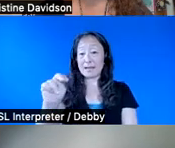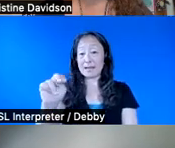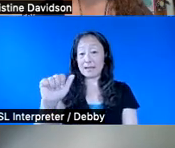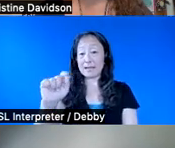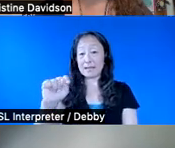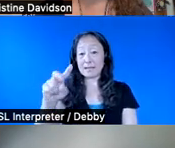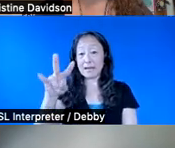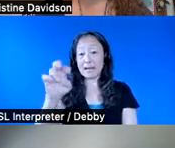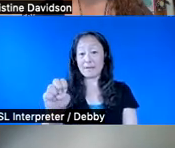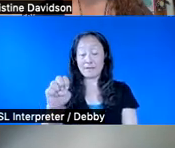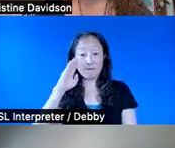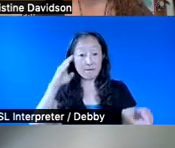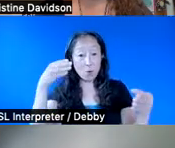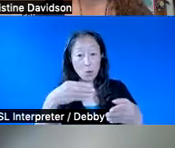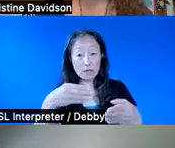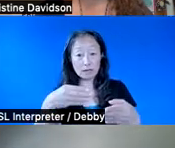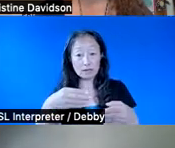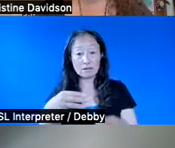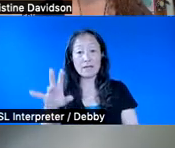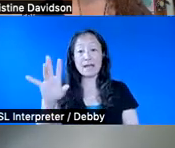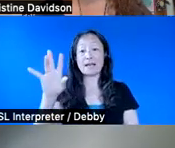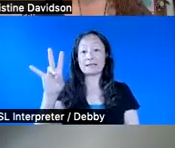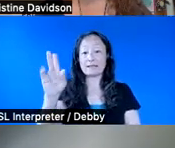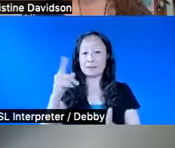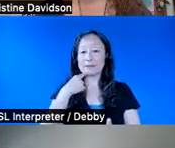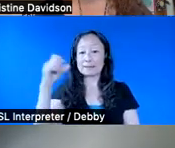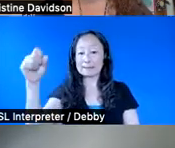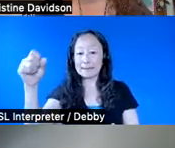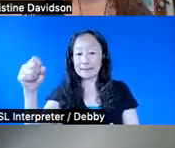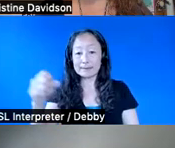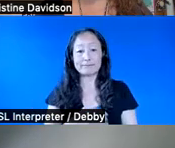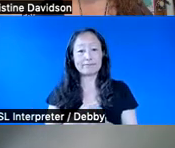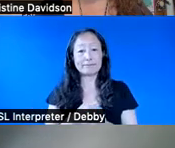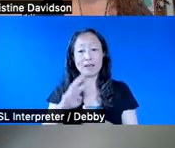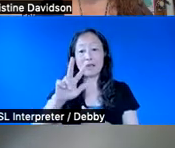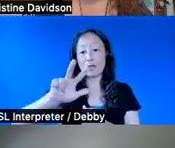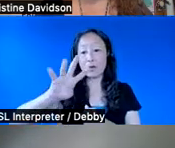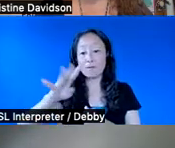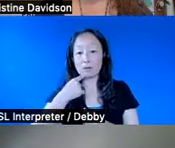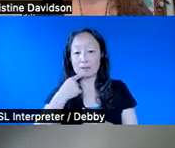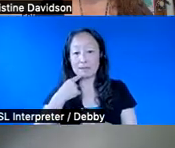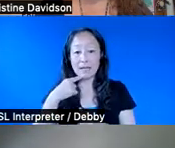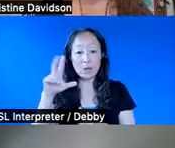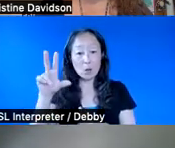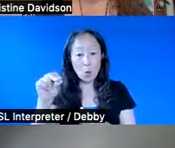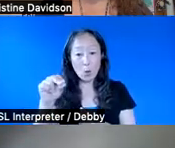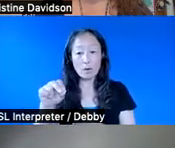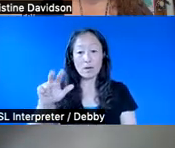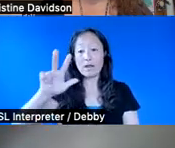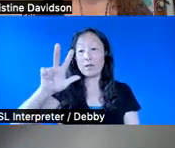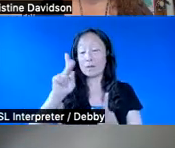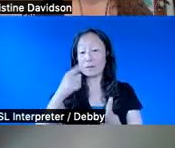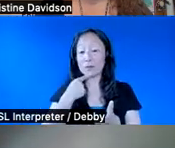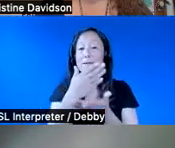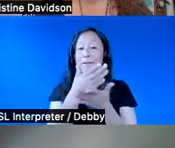said parts of it were Native focused, and then 7 of us are not sure, okay? And, you know,